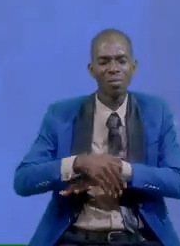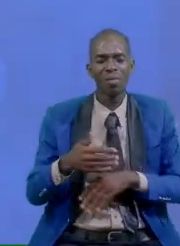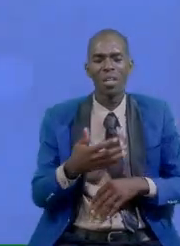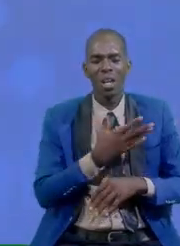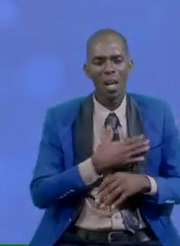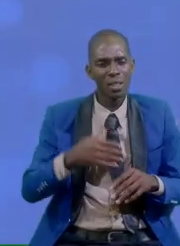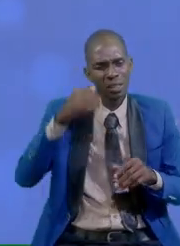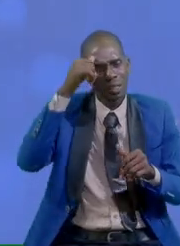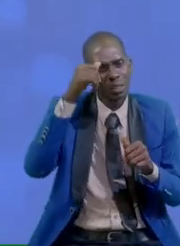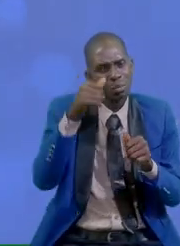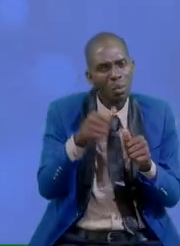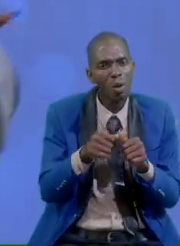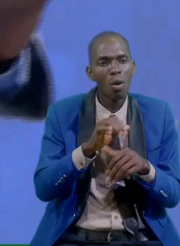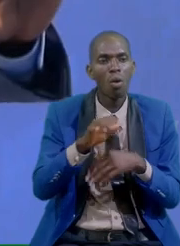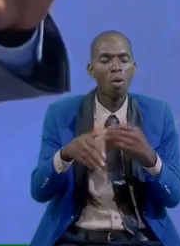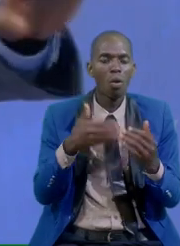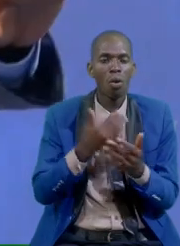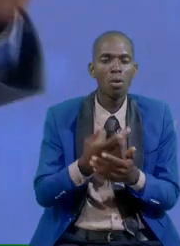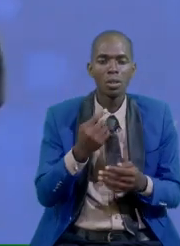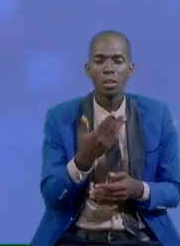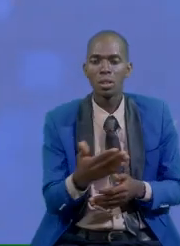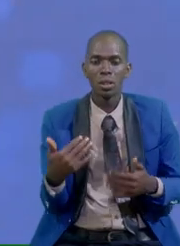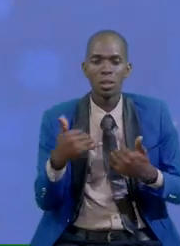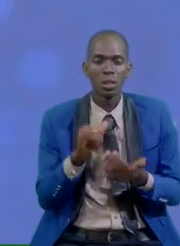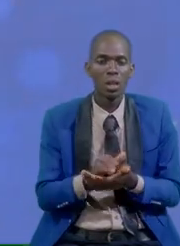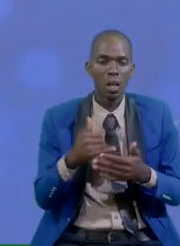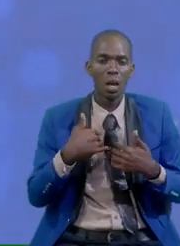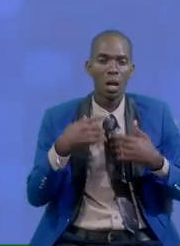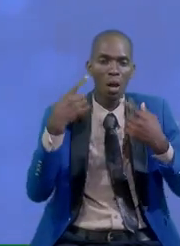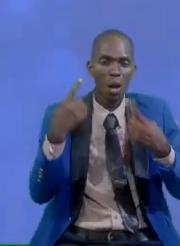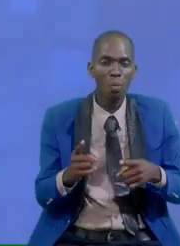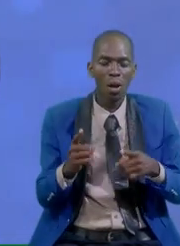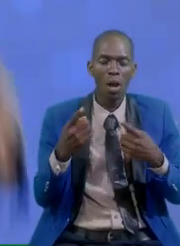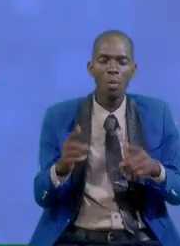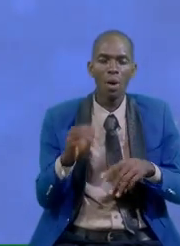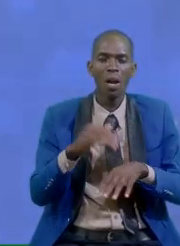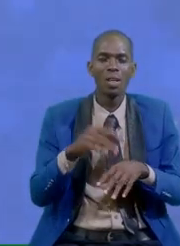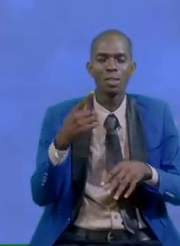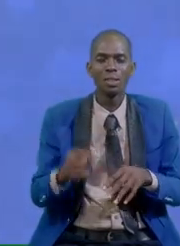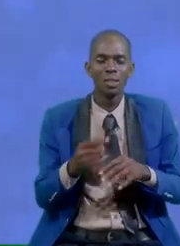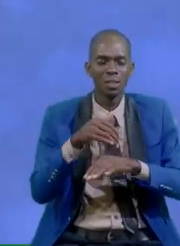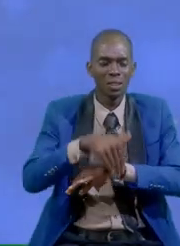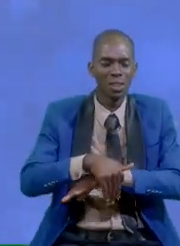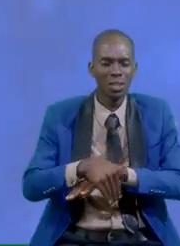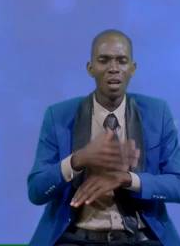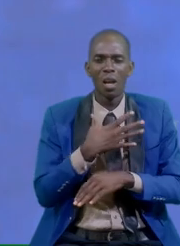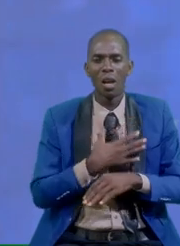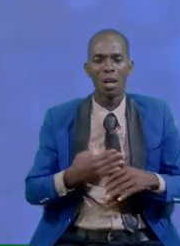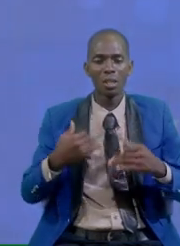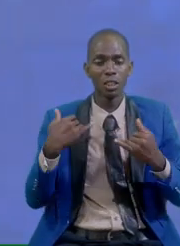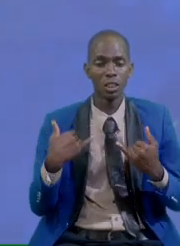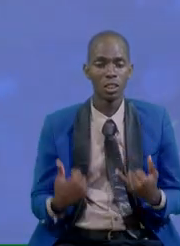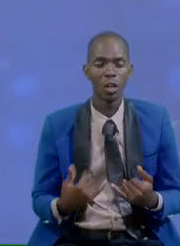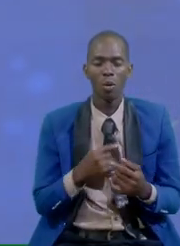remember, all the things that had happened happened in the night. And when it was now morning, the